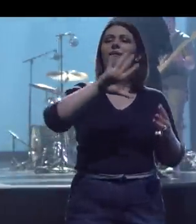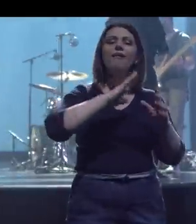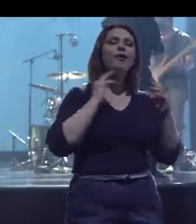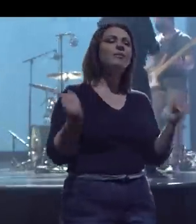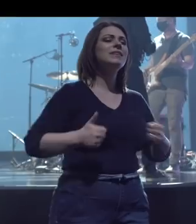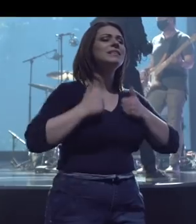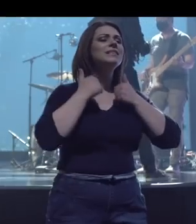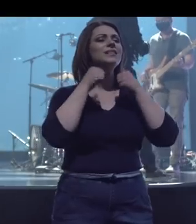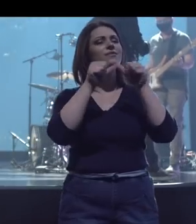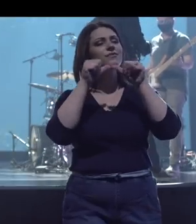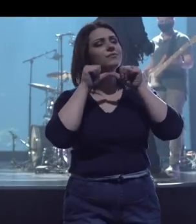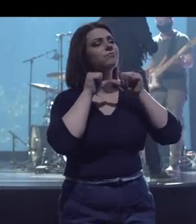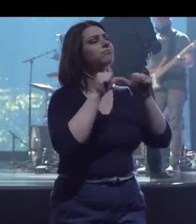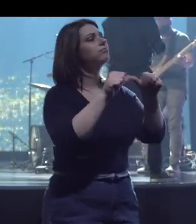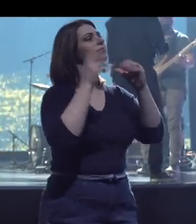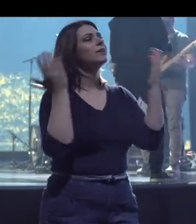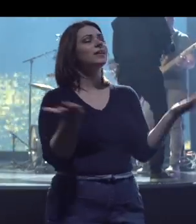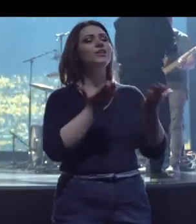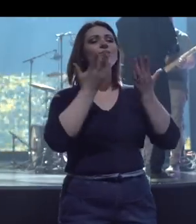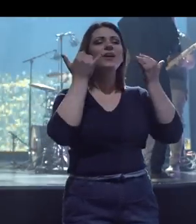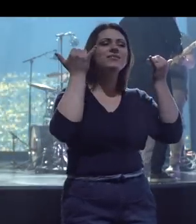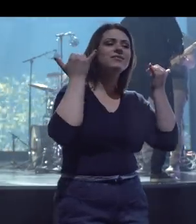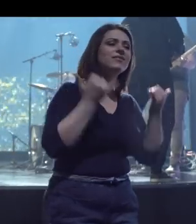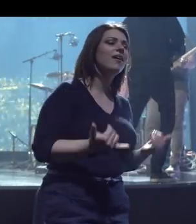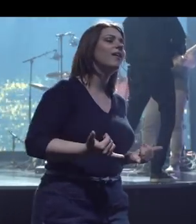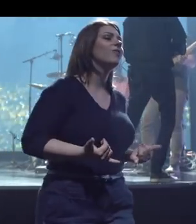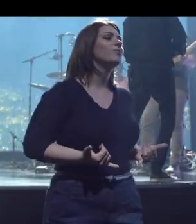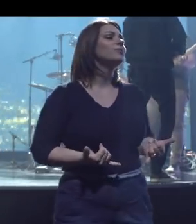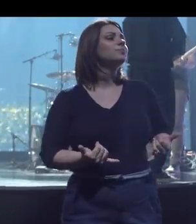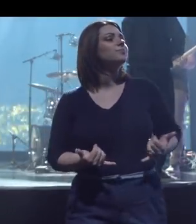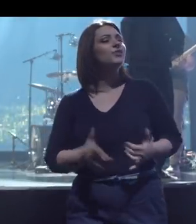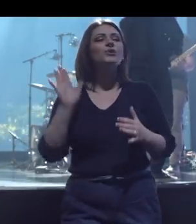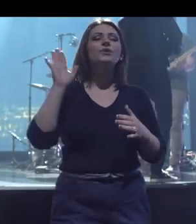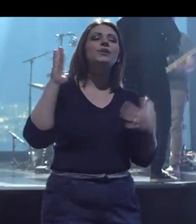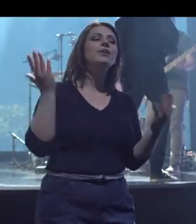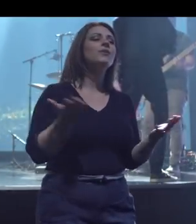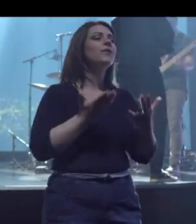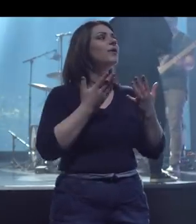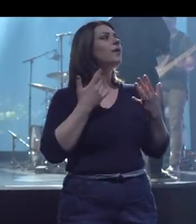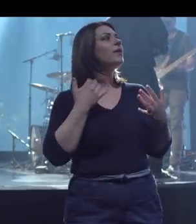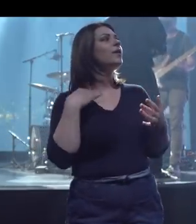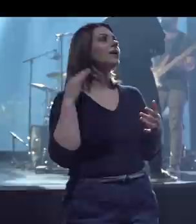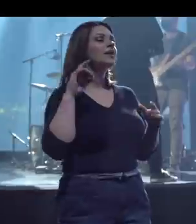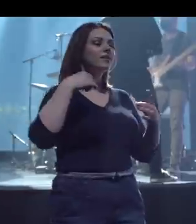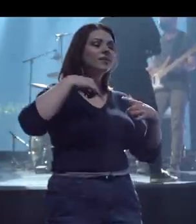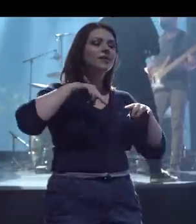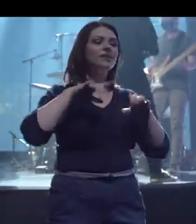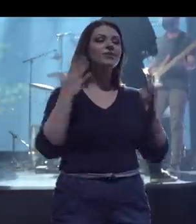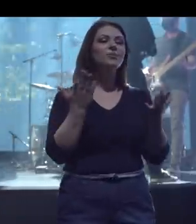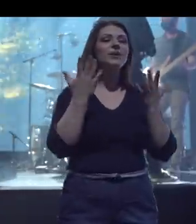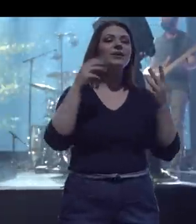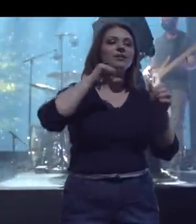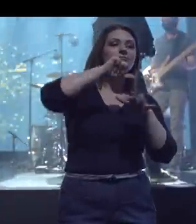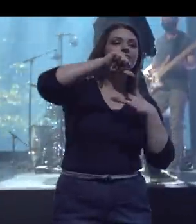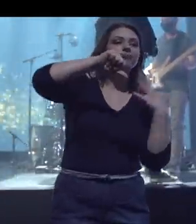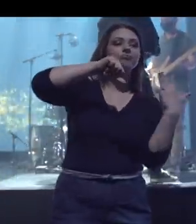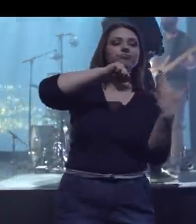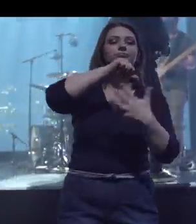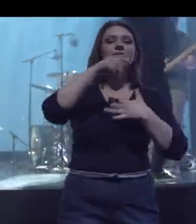lives. In here and now, in our midst.